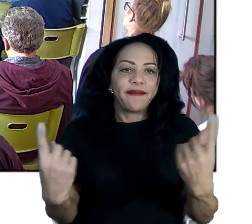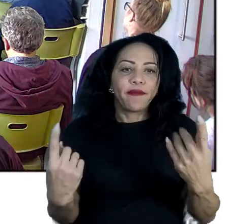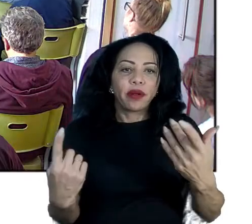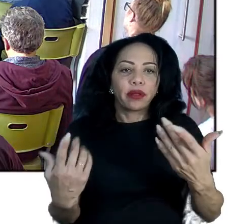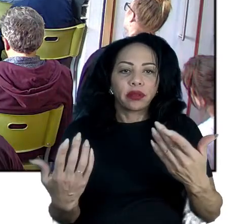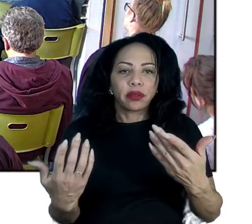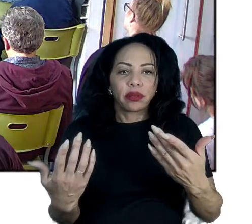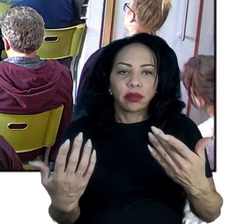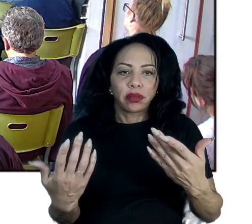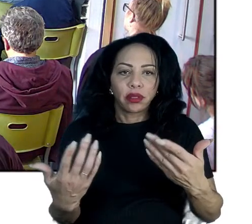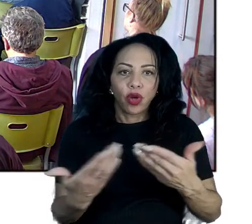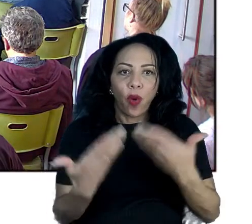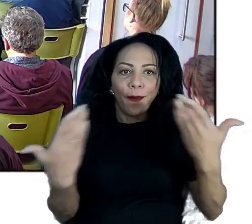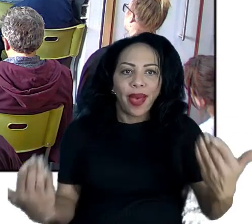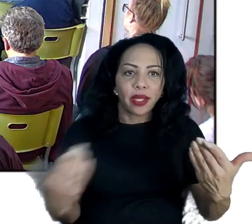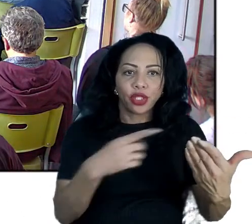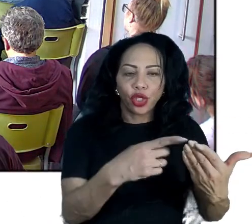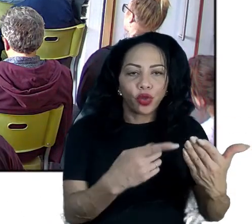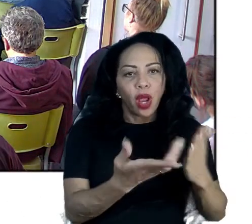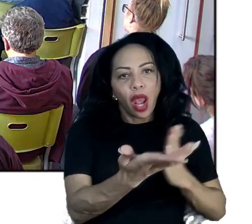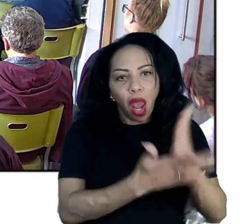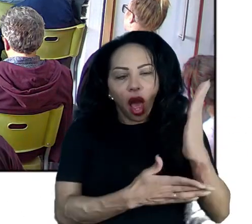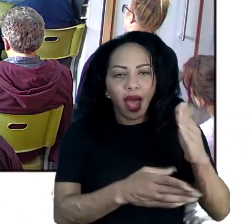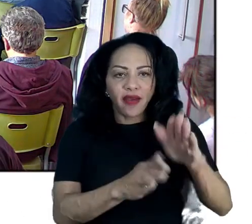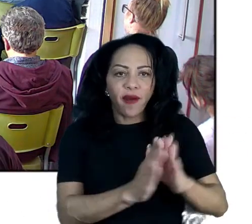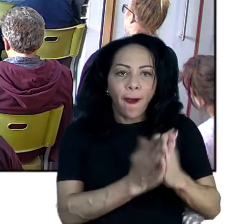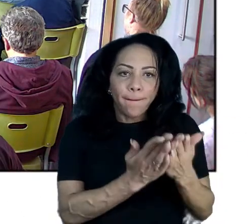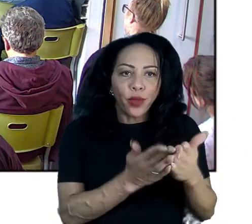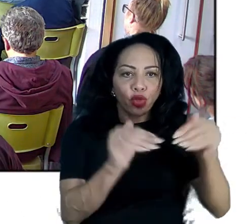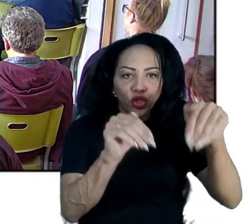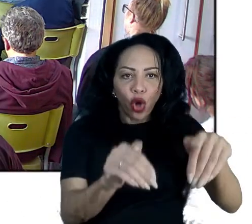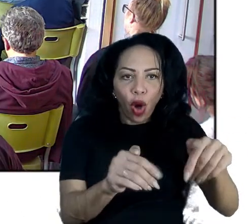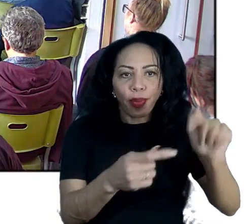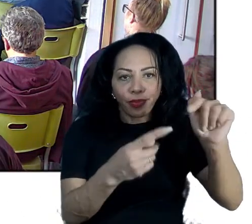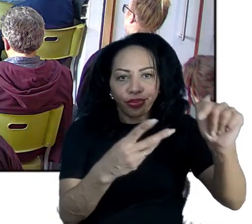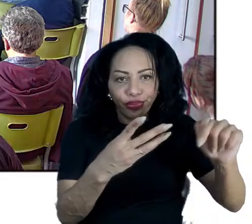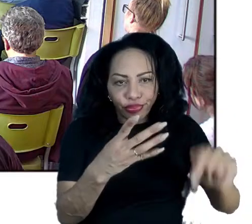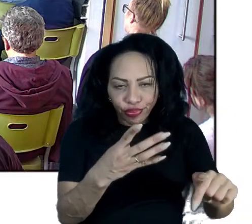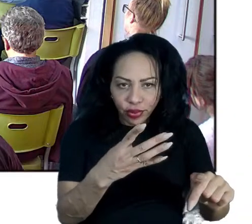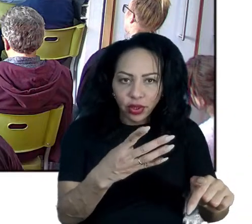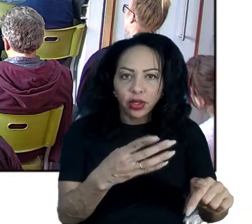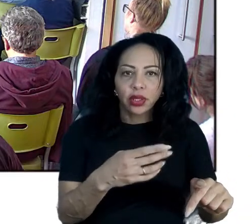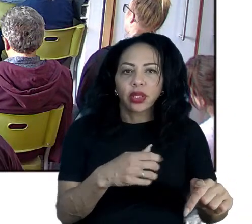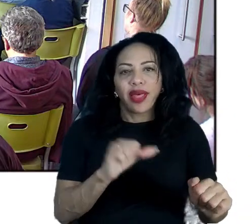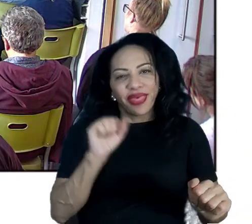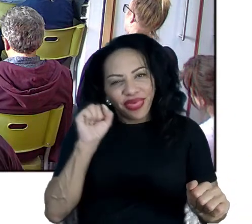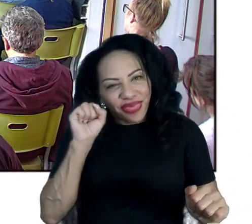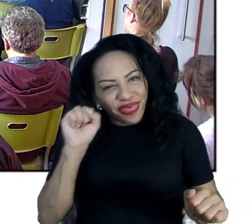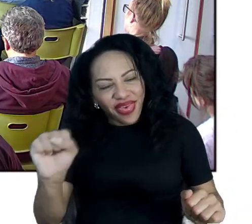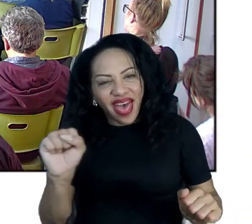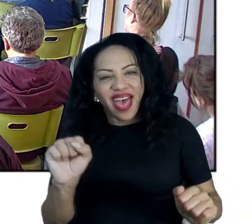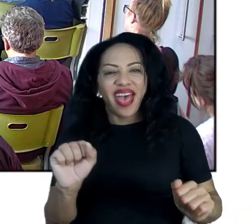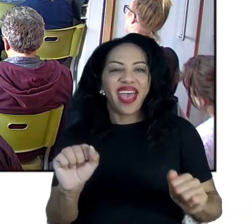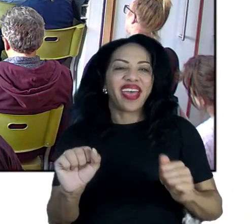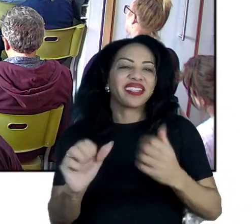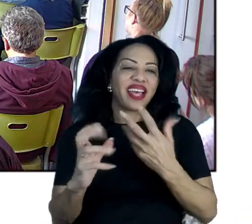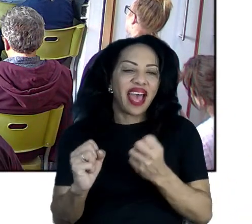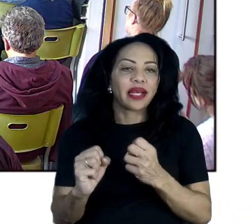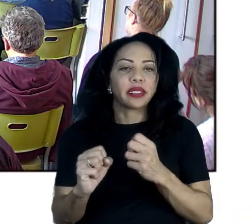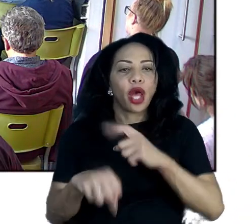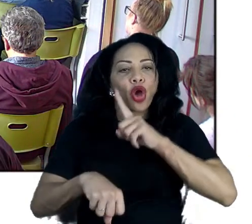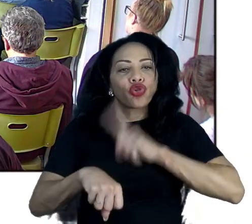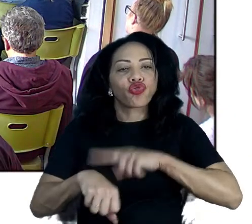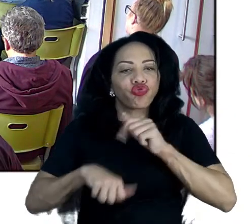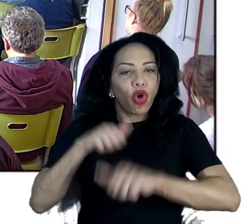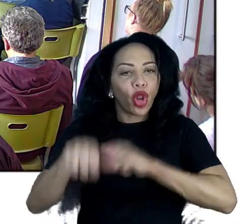their archives tend to be much more coherent and cohere around a chronological programme,